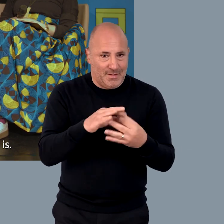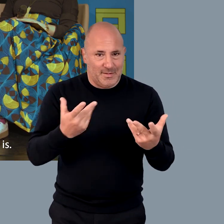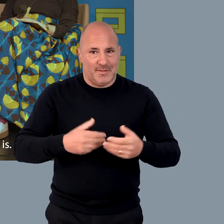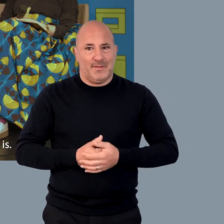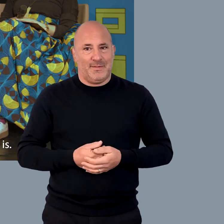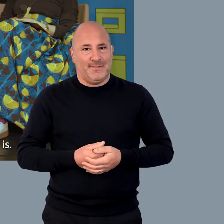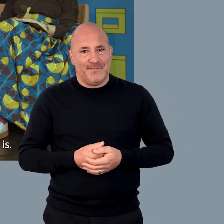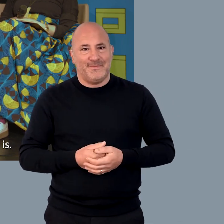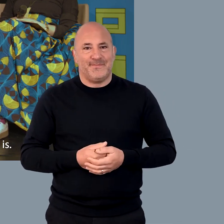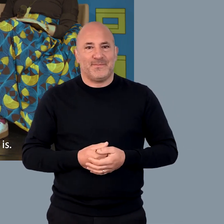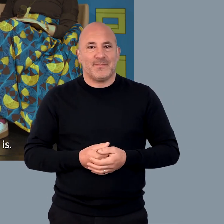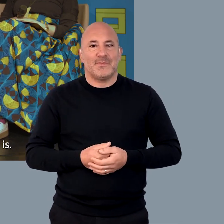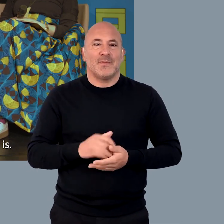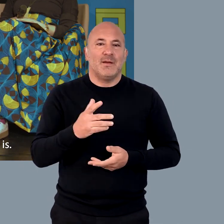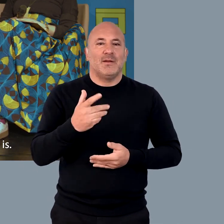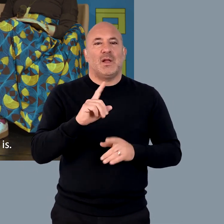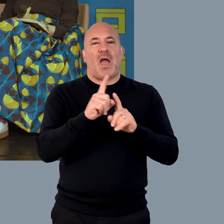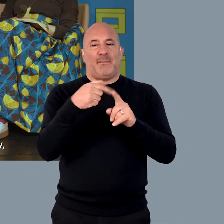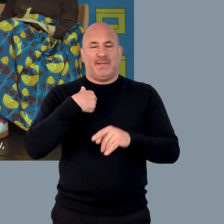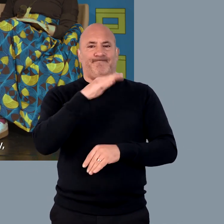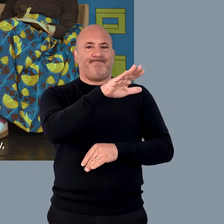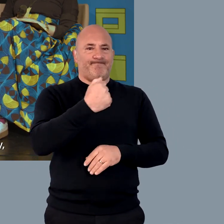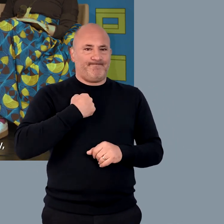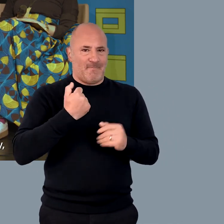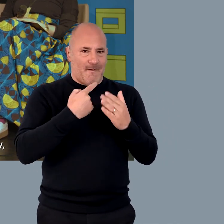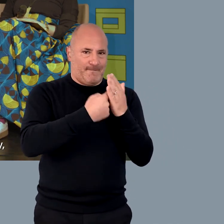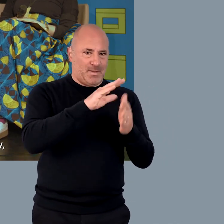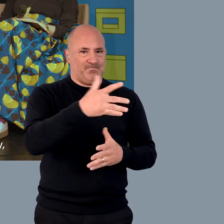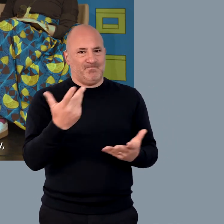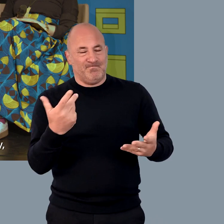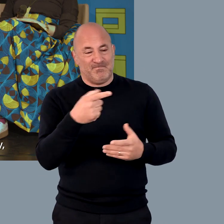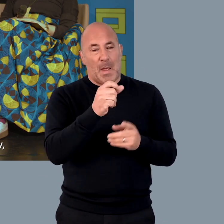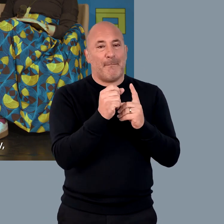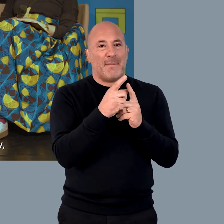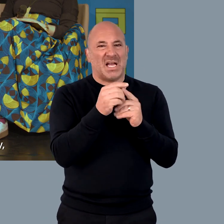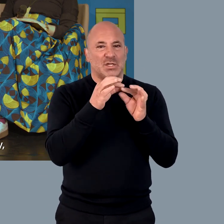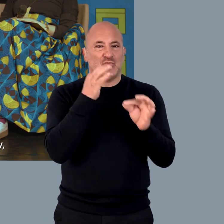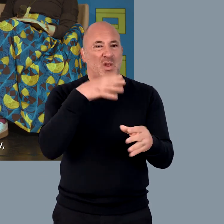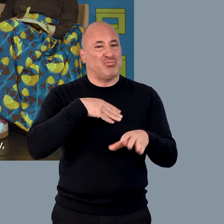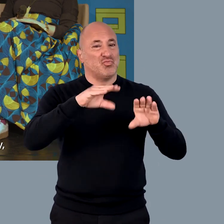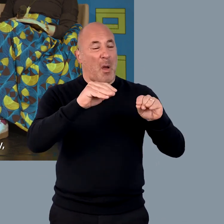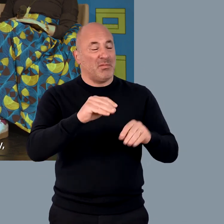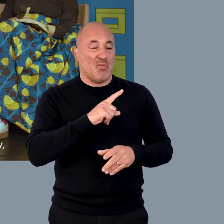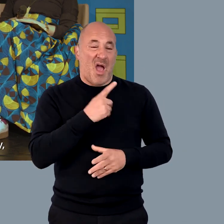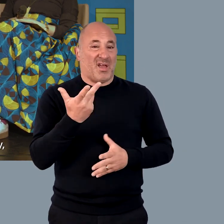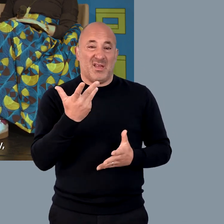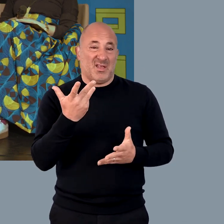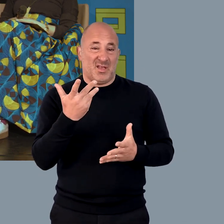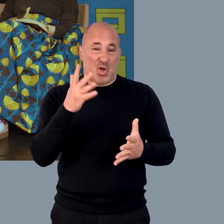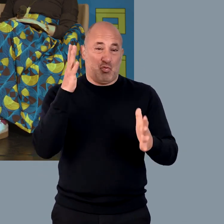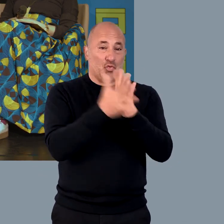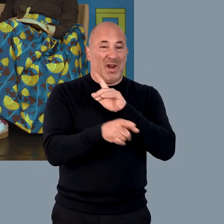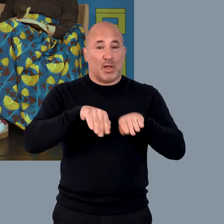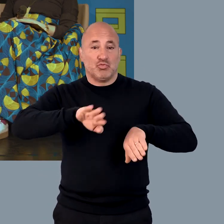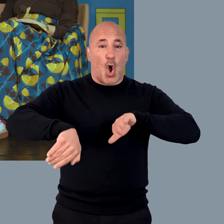about community engagement, which she is. But instead of me coming to you and with my agenda and just saying, okay,